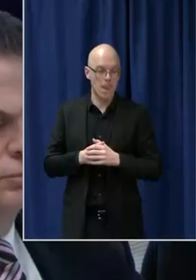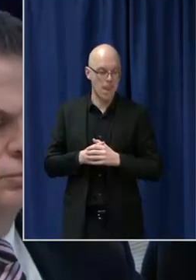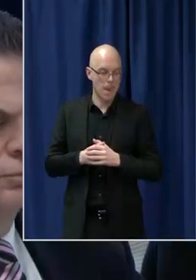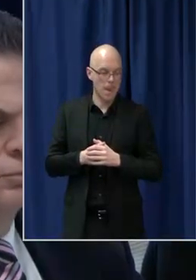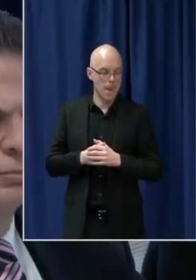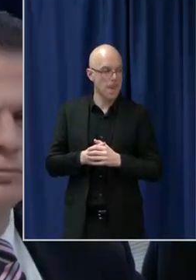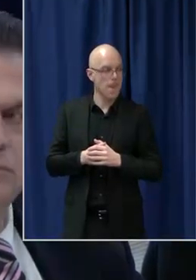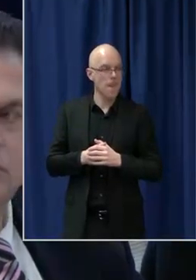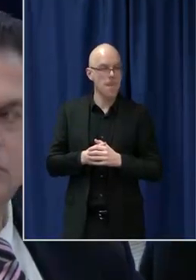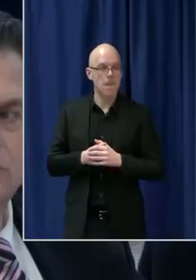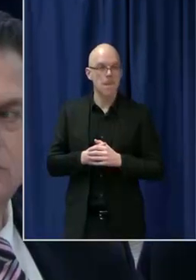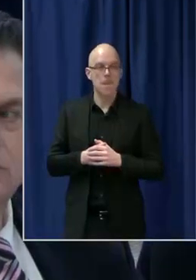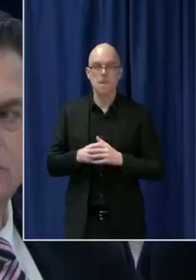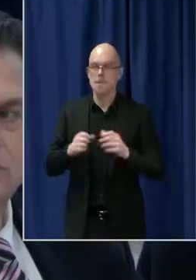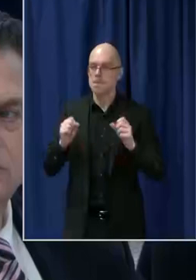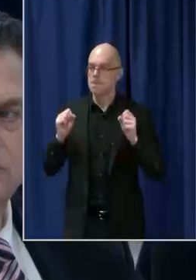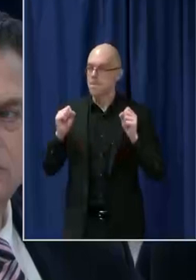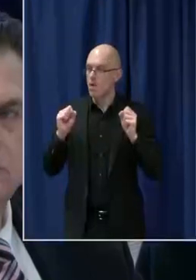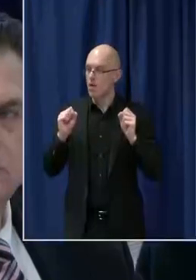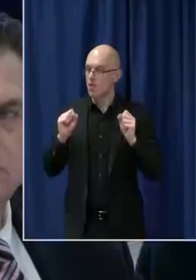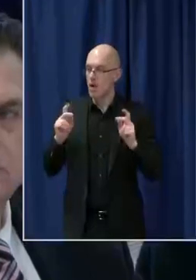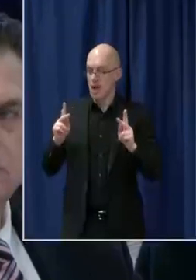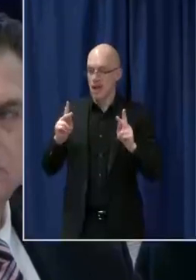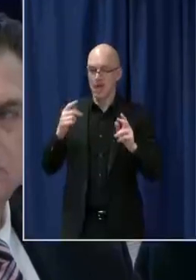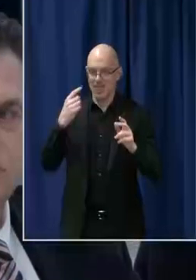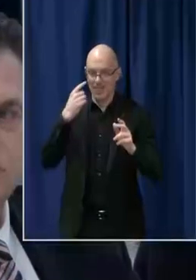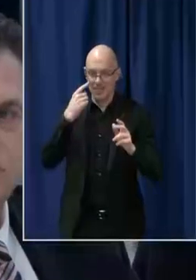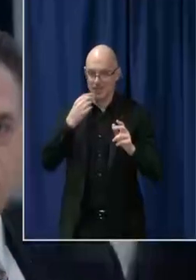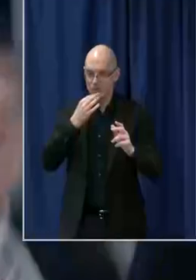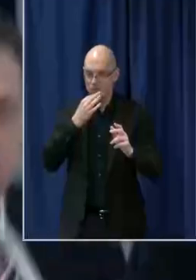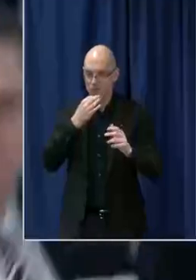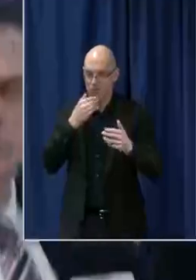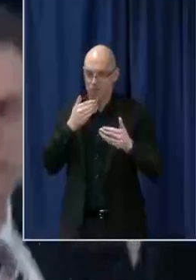All right, I think we are nearing the end of the